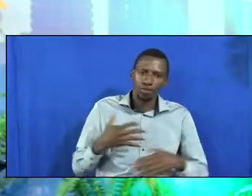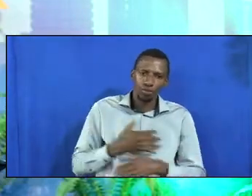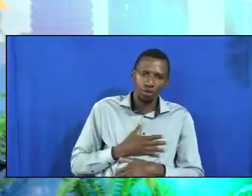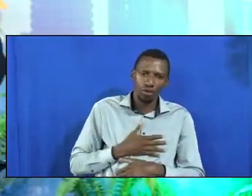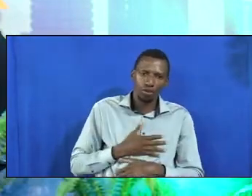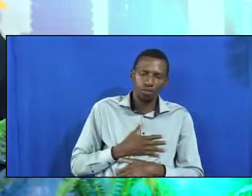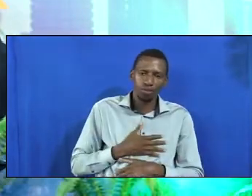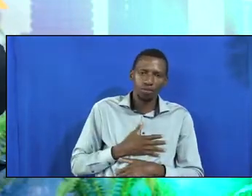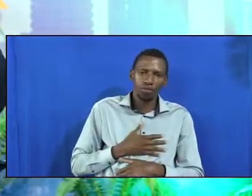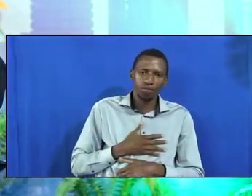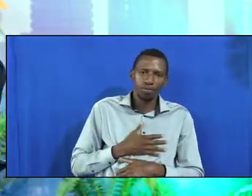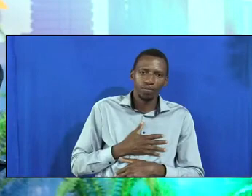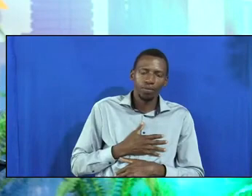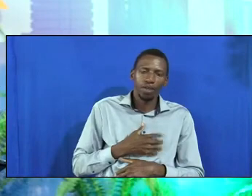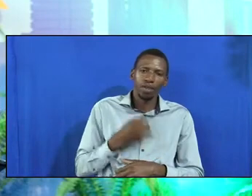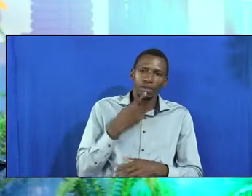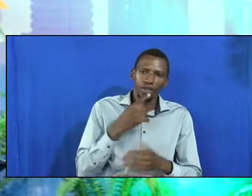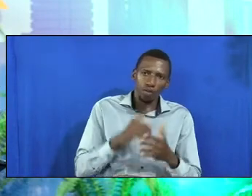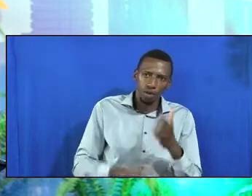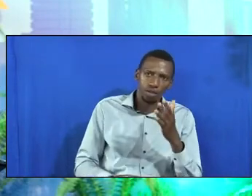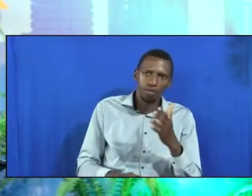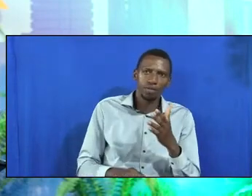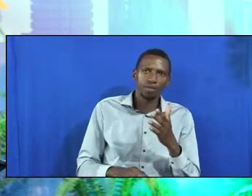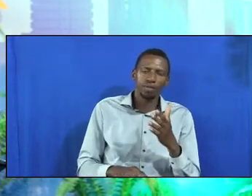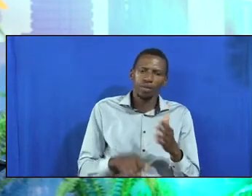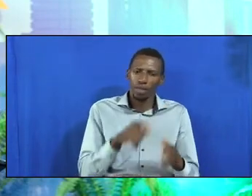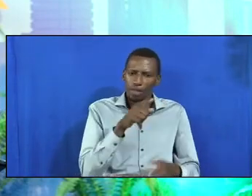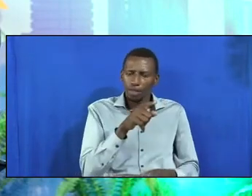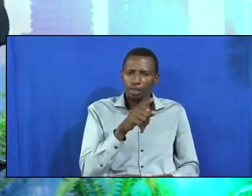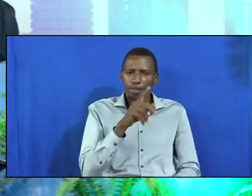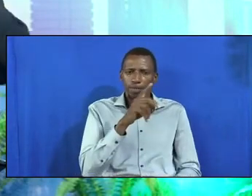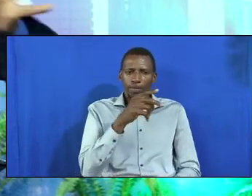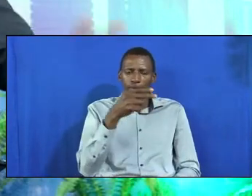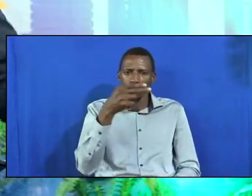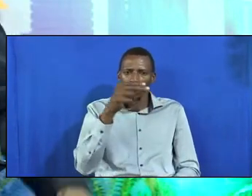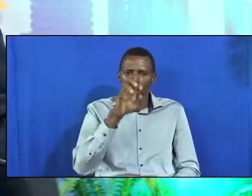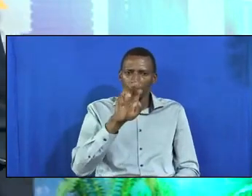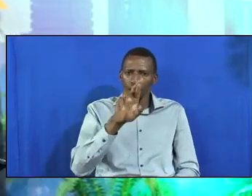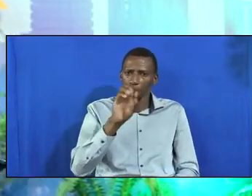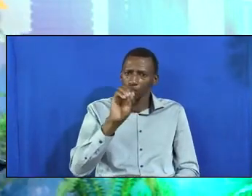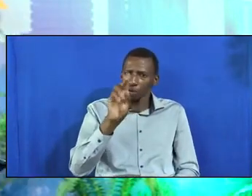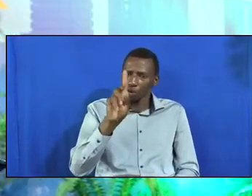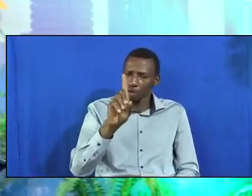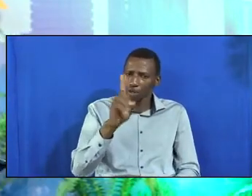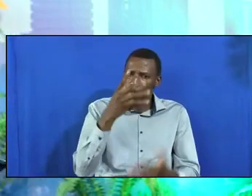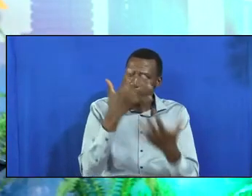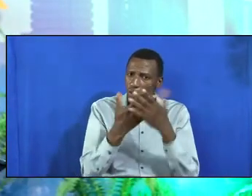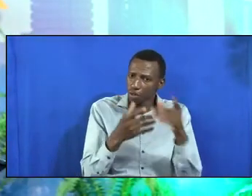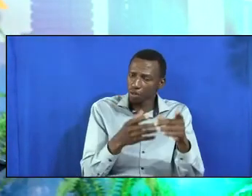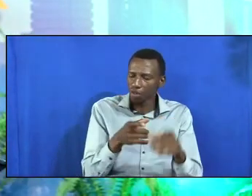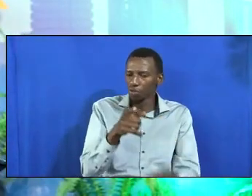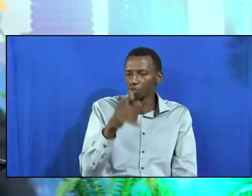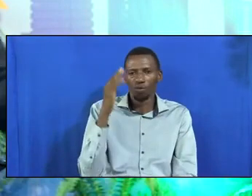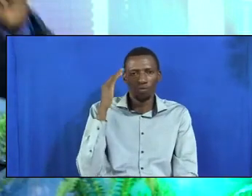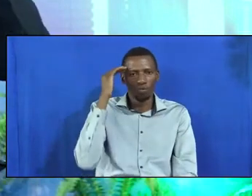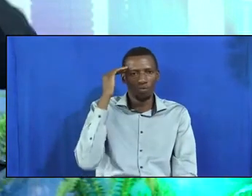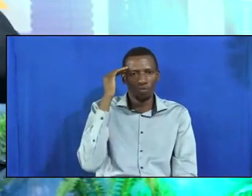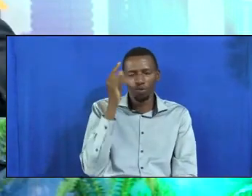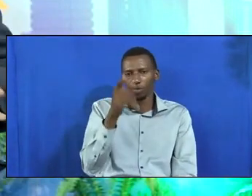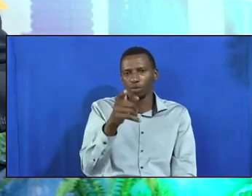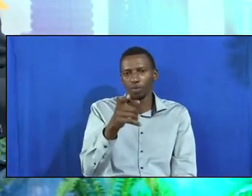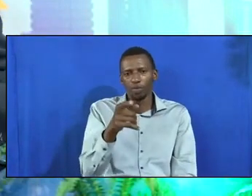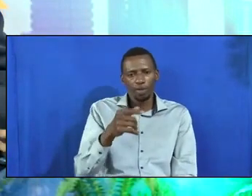said, Herod's prison? More than a maximum prison? They said, no, it cannot be. You are out of your senses.